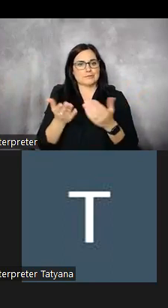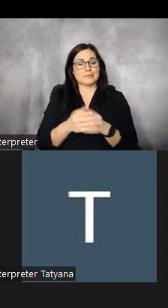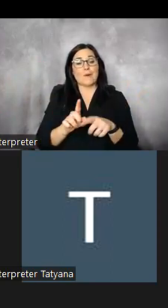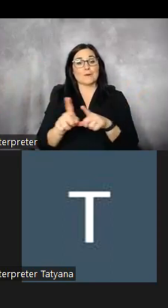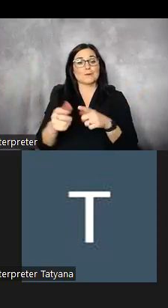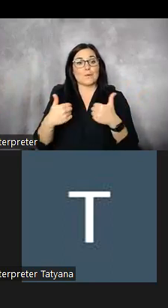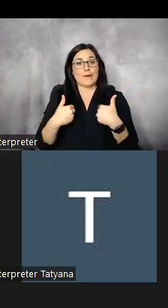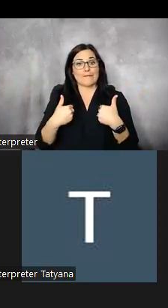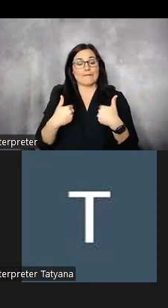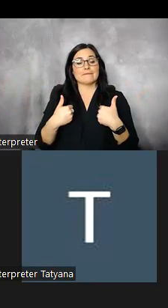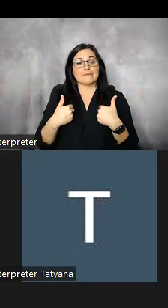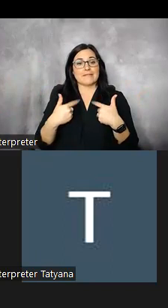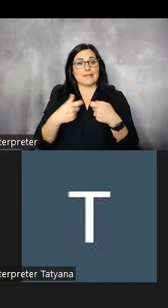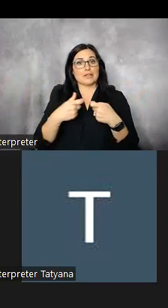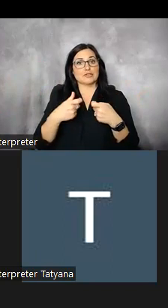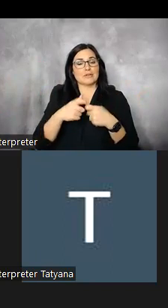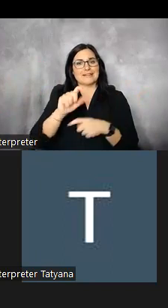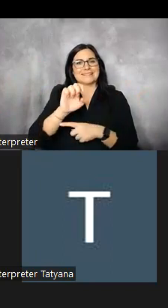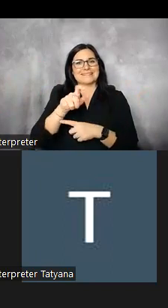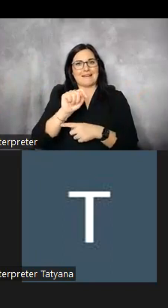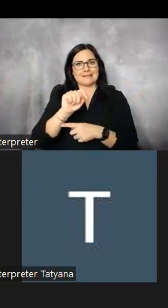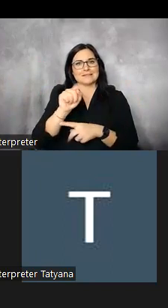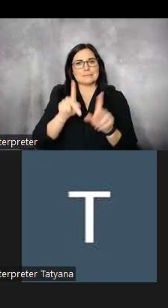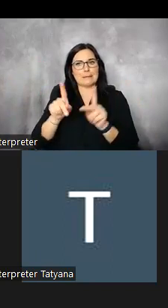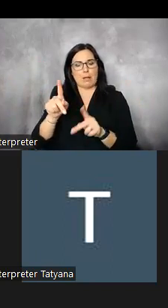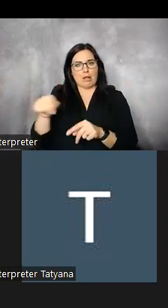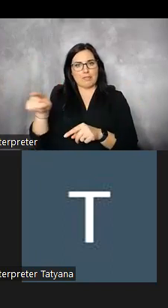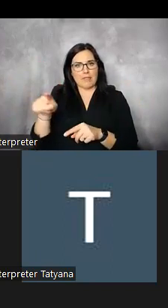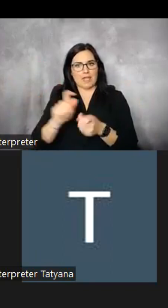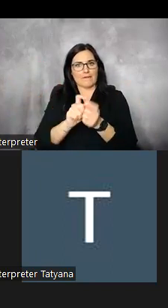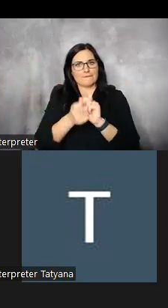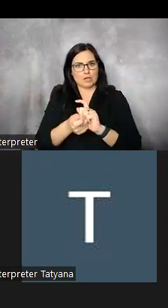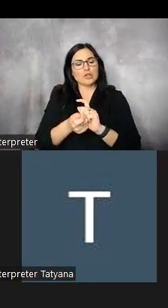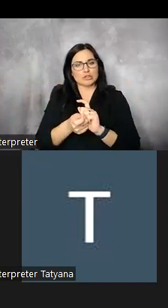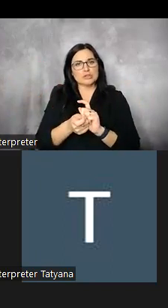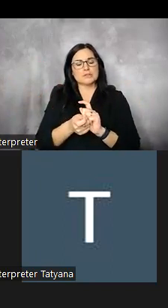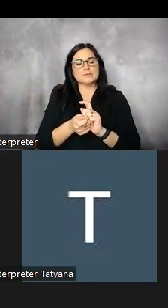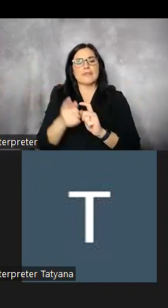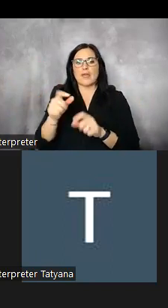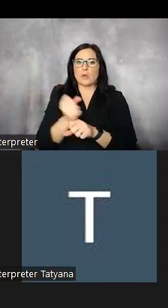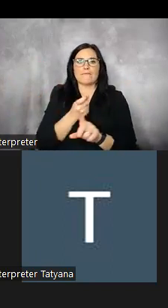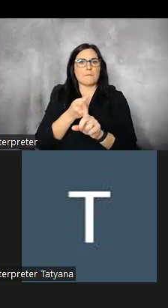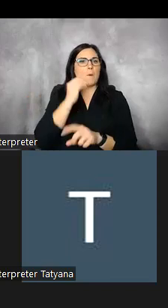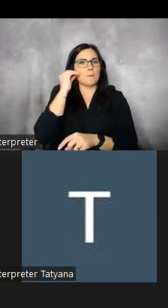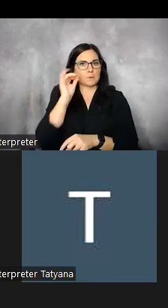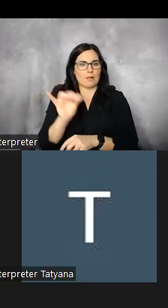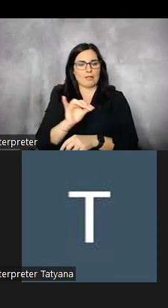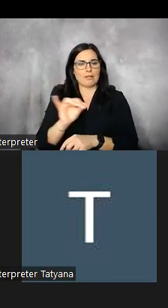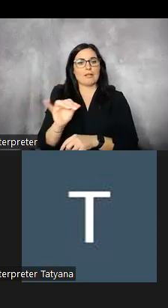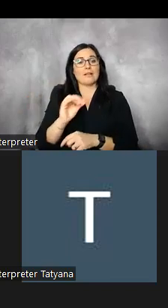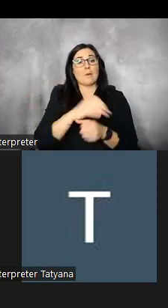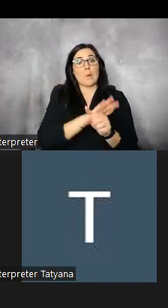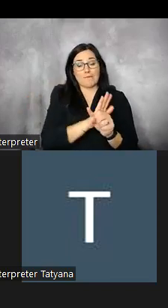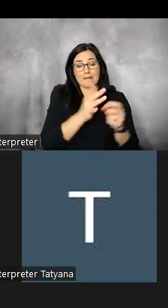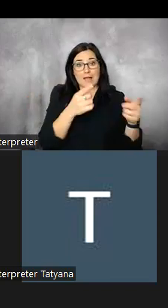have electronic text document people that convert and do those things, and they all work from home as well. With COVID, we kind